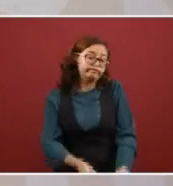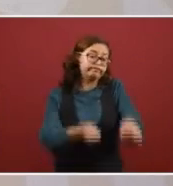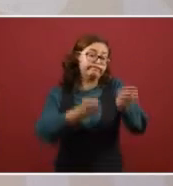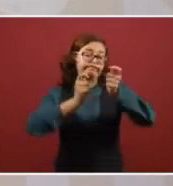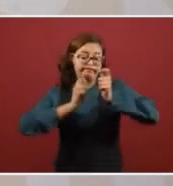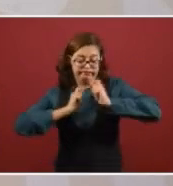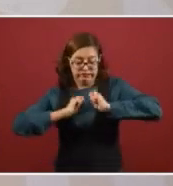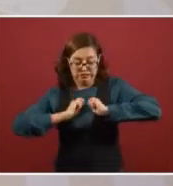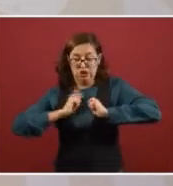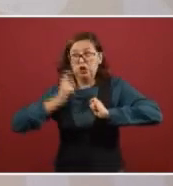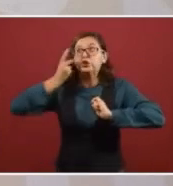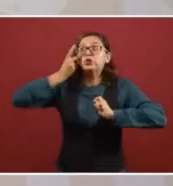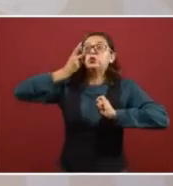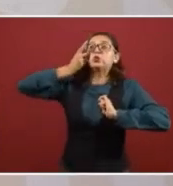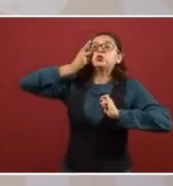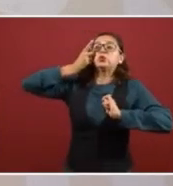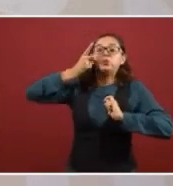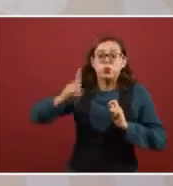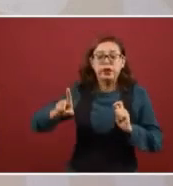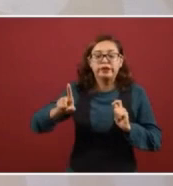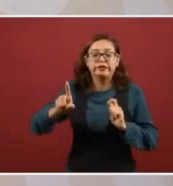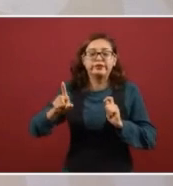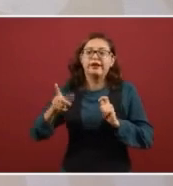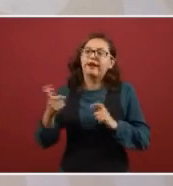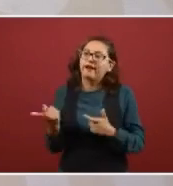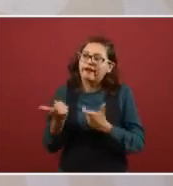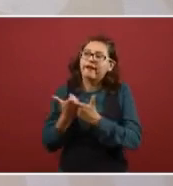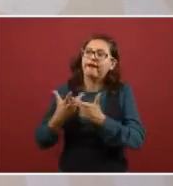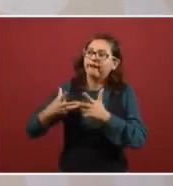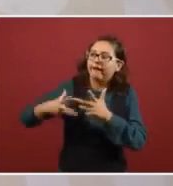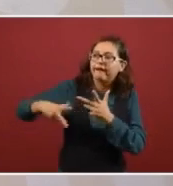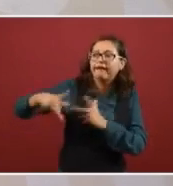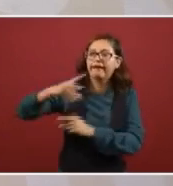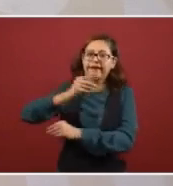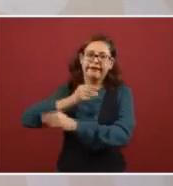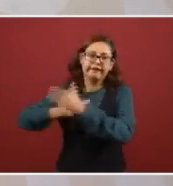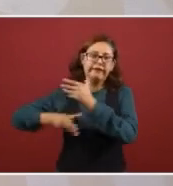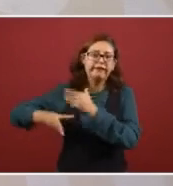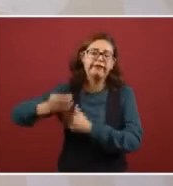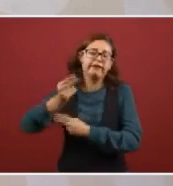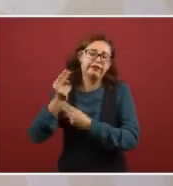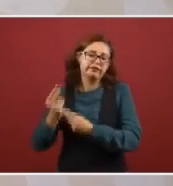and to business in the financial zone.